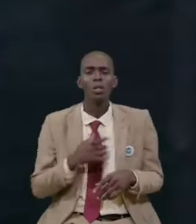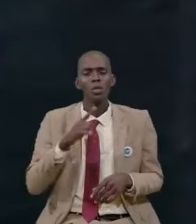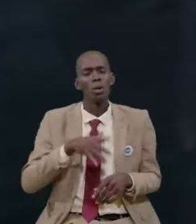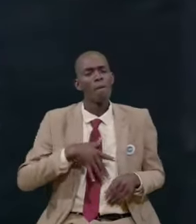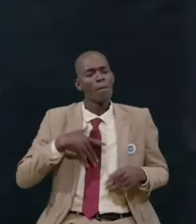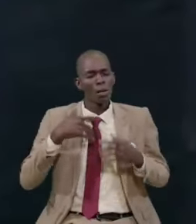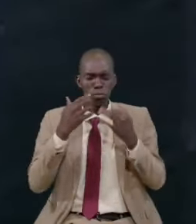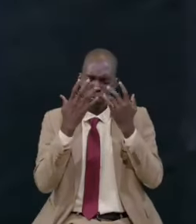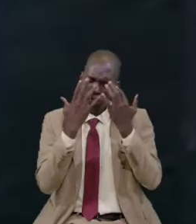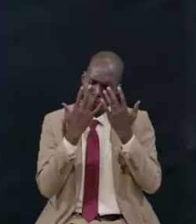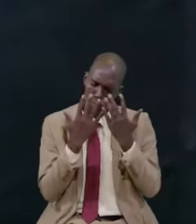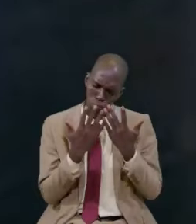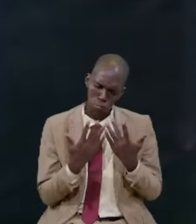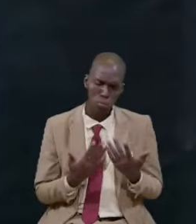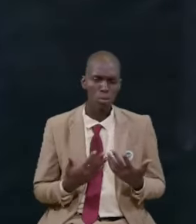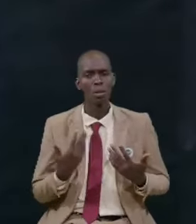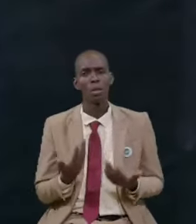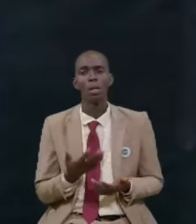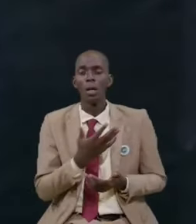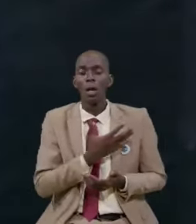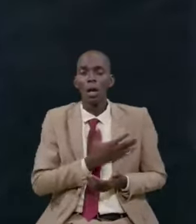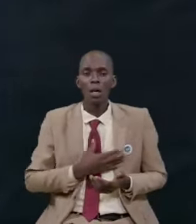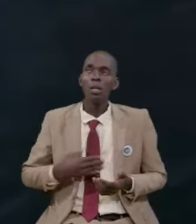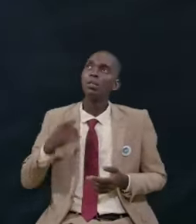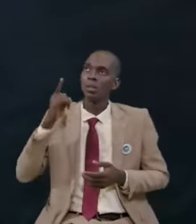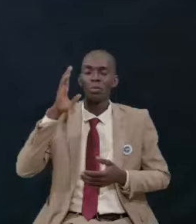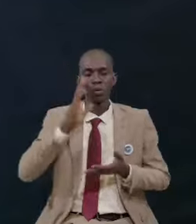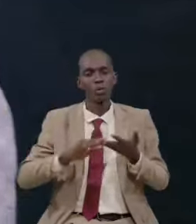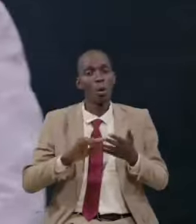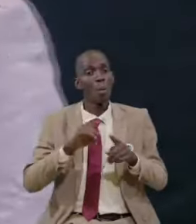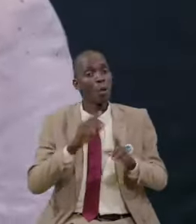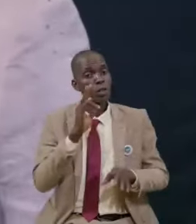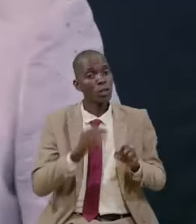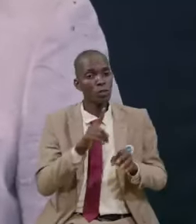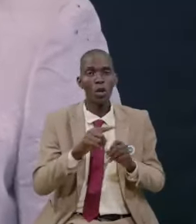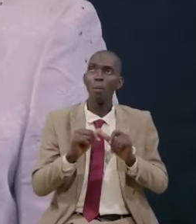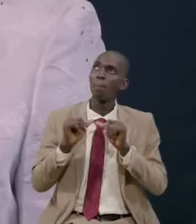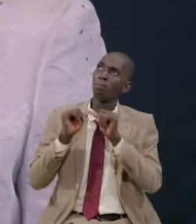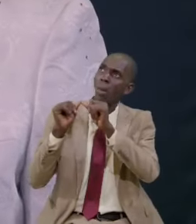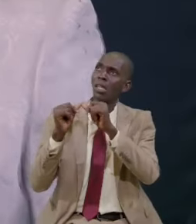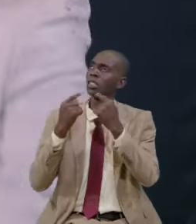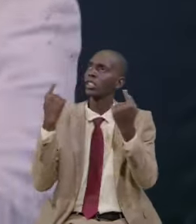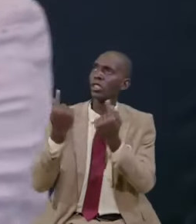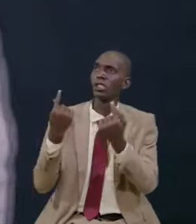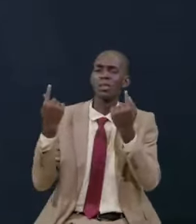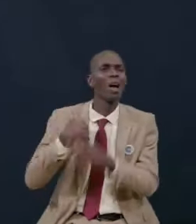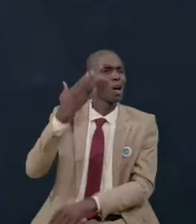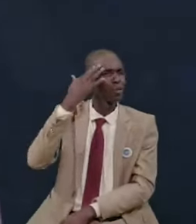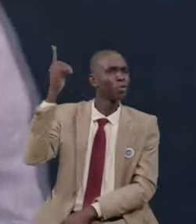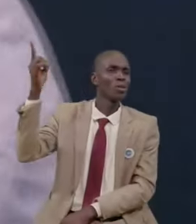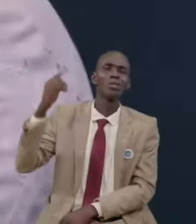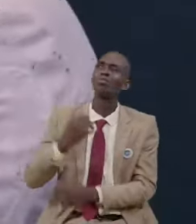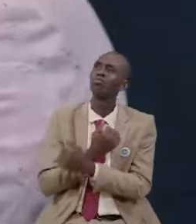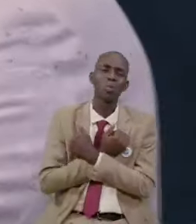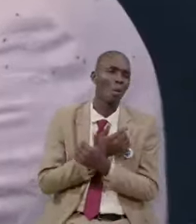I know he will forgive. No, we come to the Lord. He delivers us from fear. He delivers us from